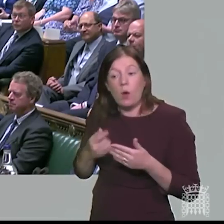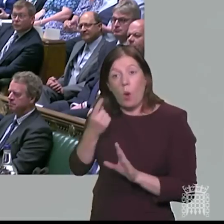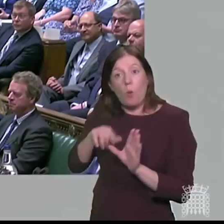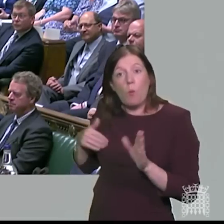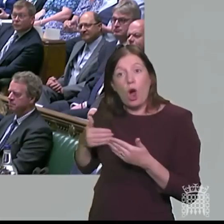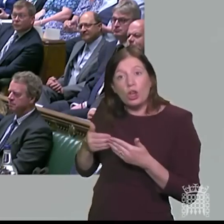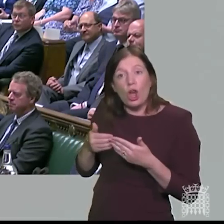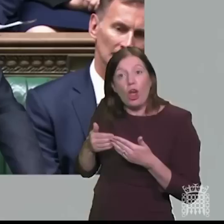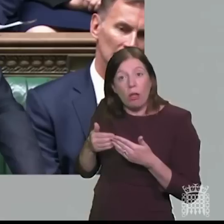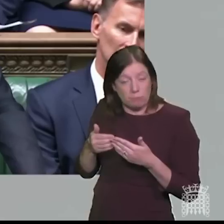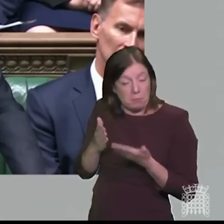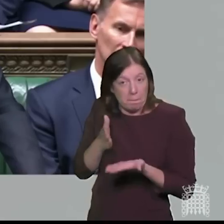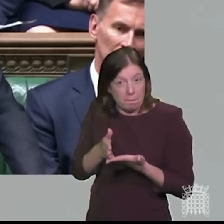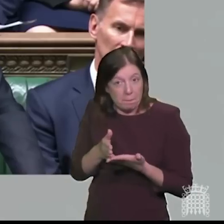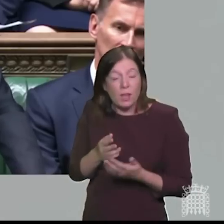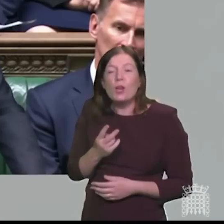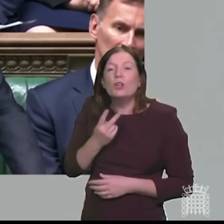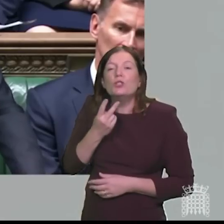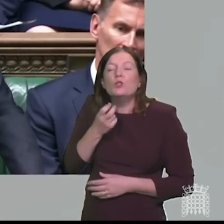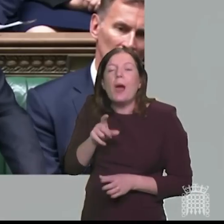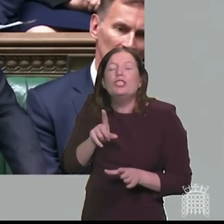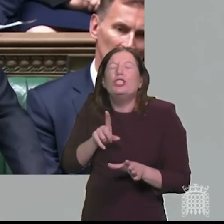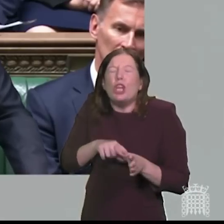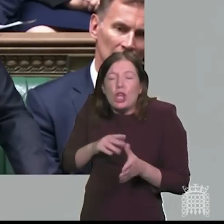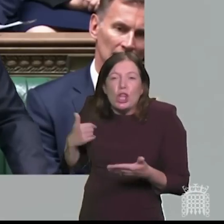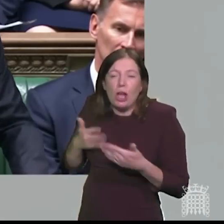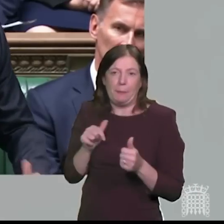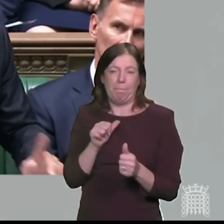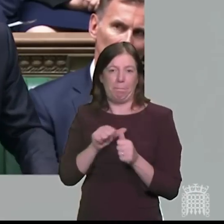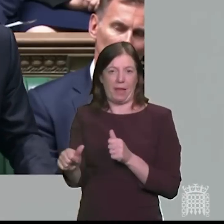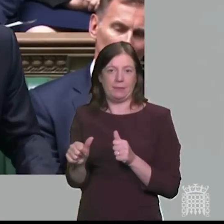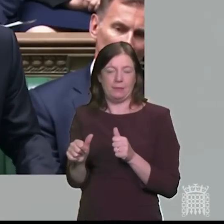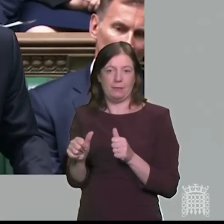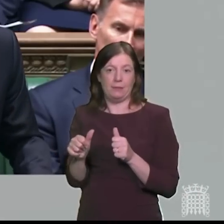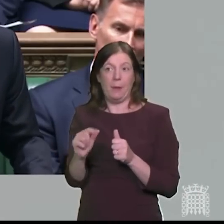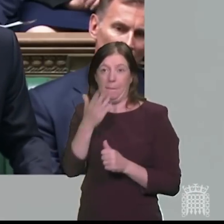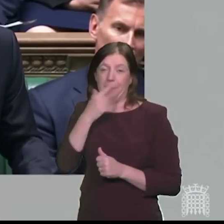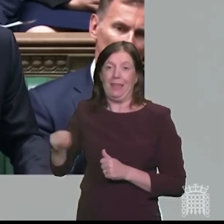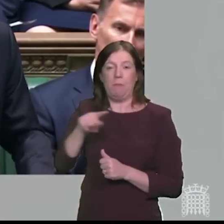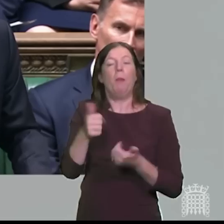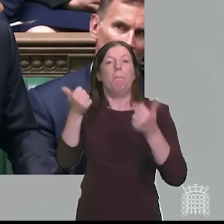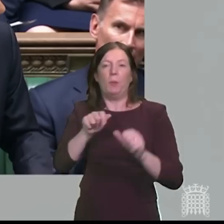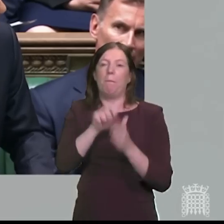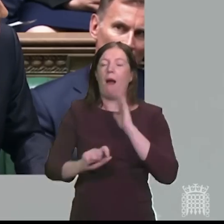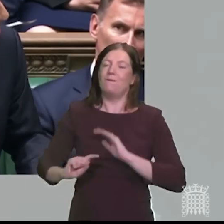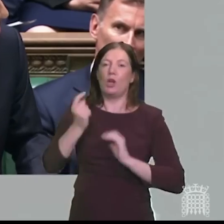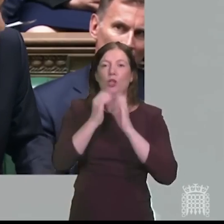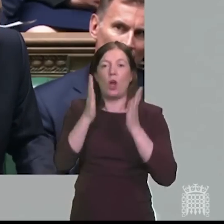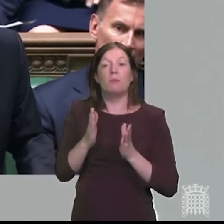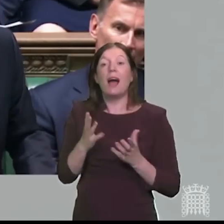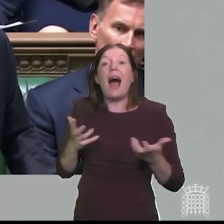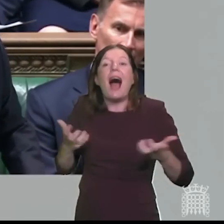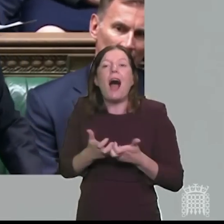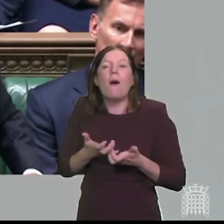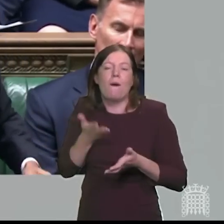year we had figures for, we also saw a 20-year high in the number of first-time buyers, Mr. Speaker. That's a Conservative